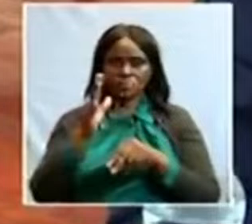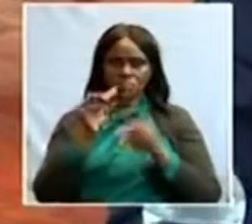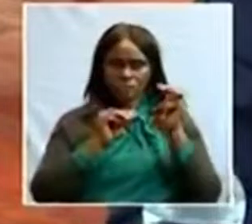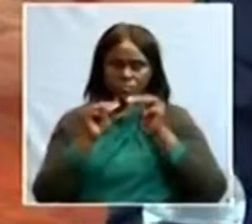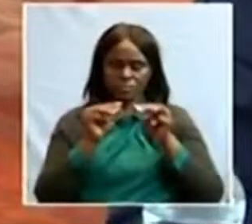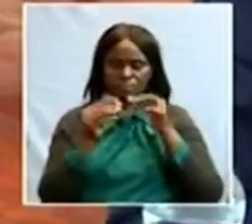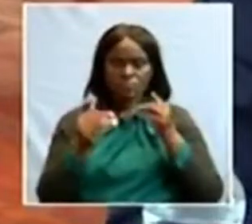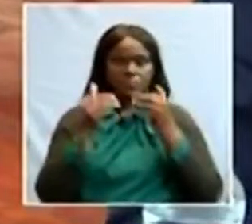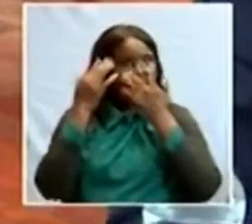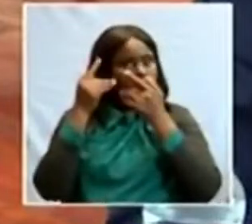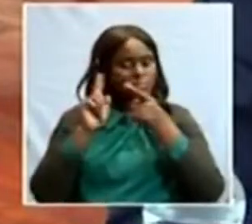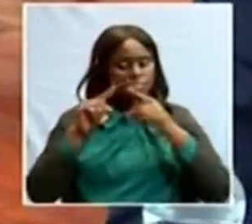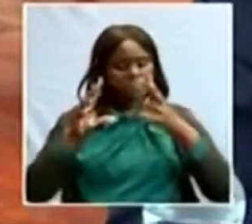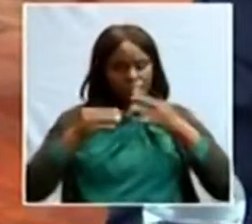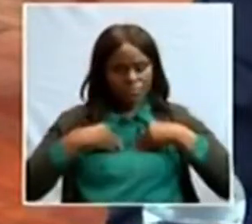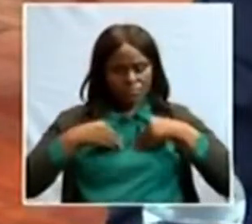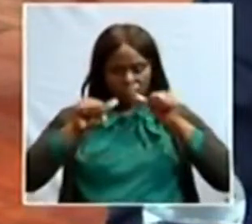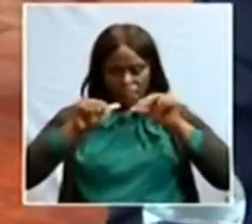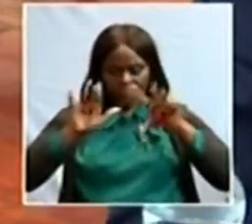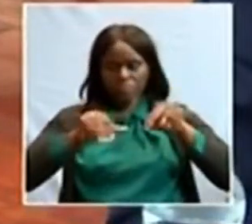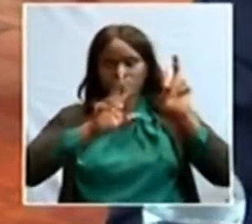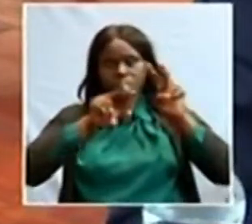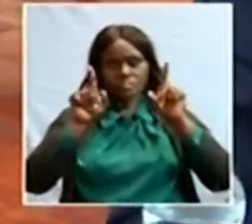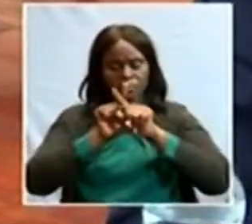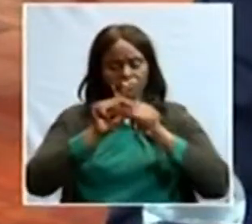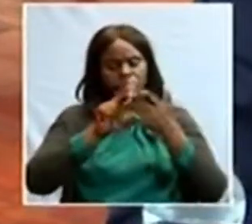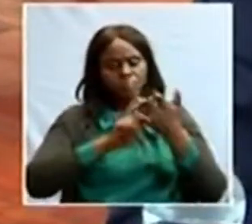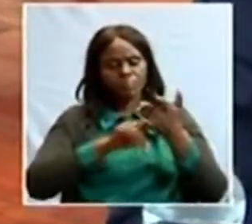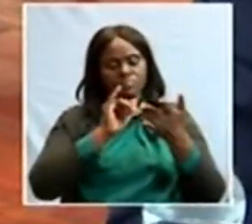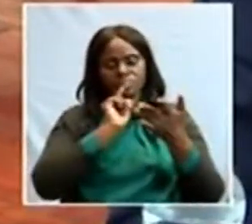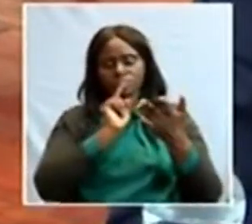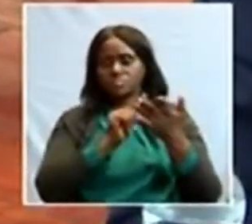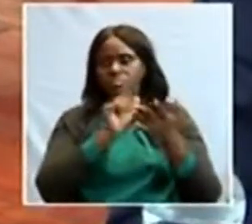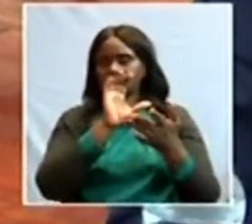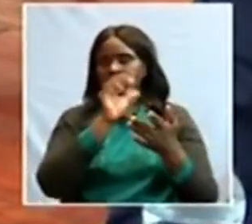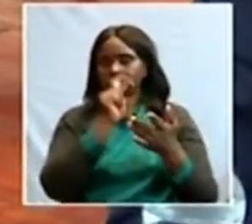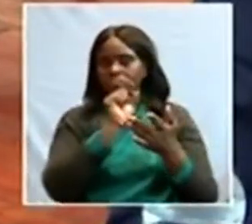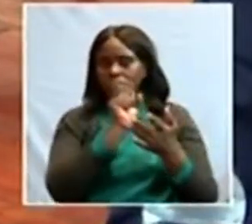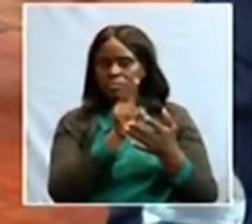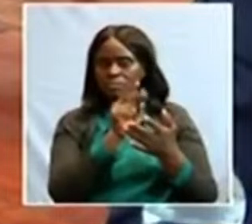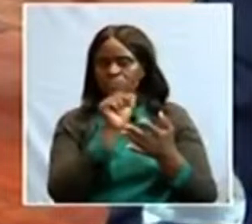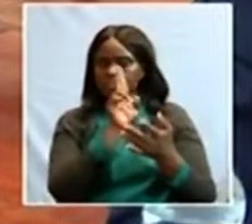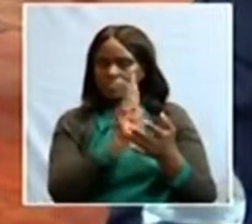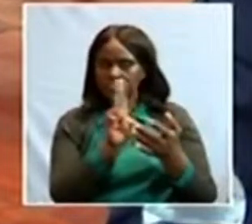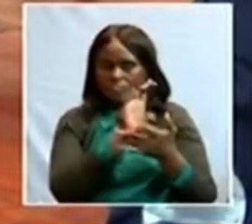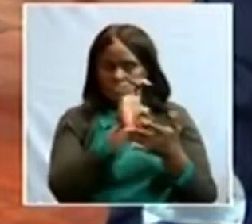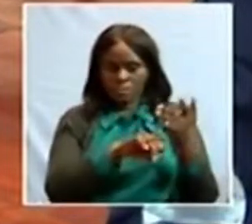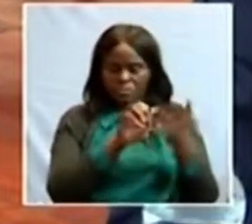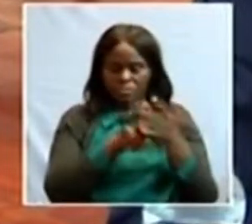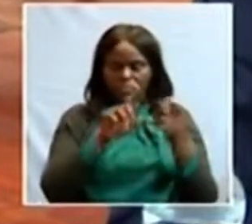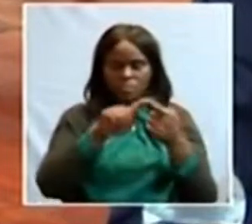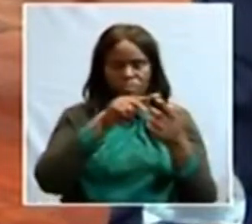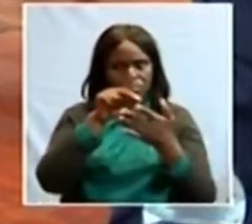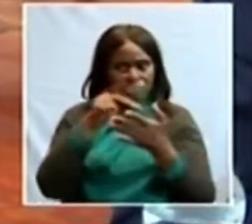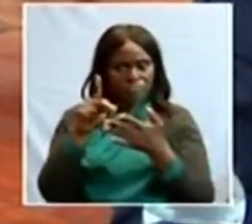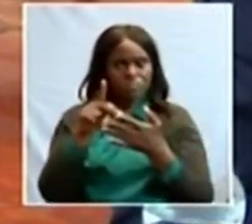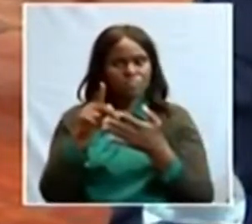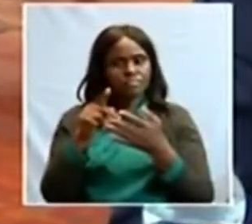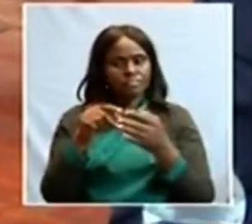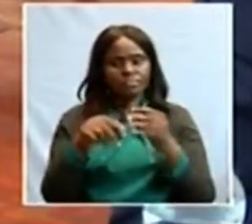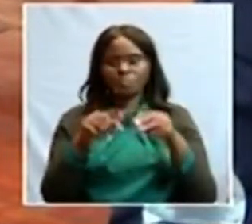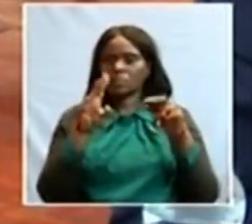Management wishes to acknowledge the author's observation and wishes to report that the cash was being withdrawn to pay councillors'